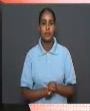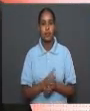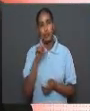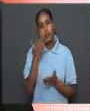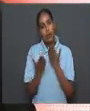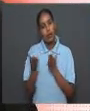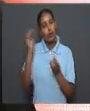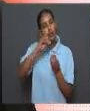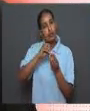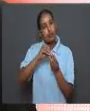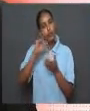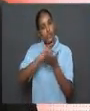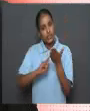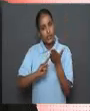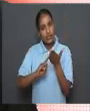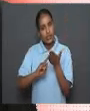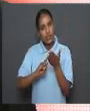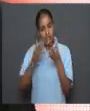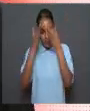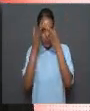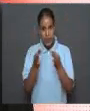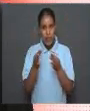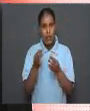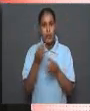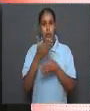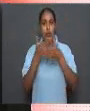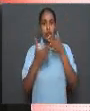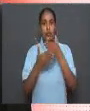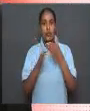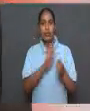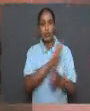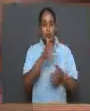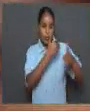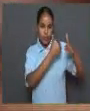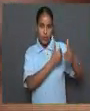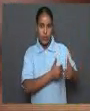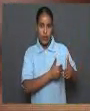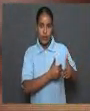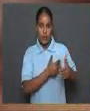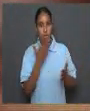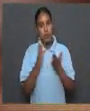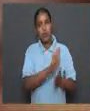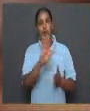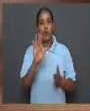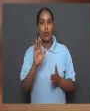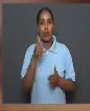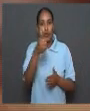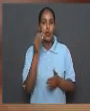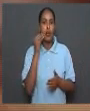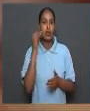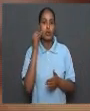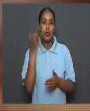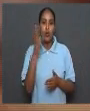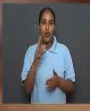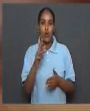You might also have mentioned a specific building in your neighborhood, maybe your own house